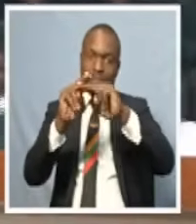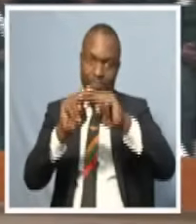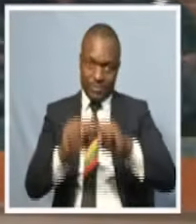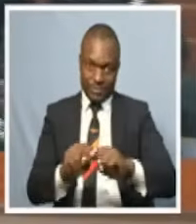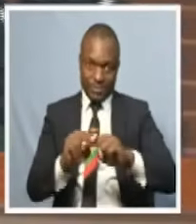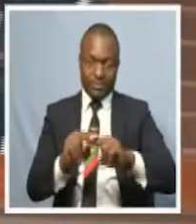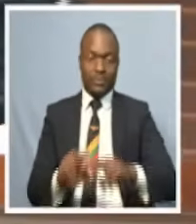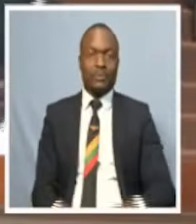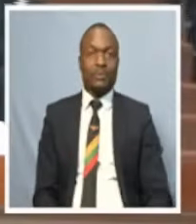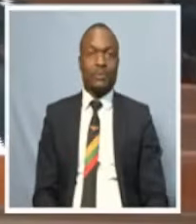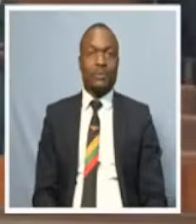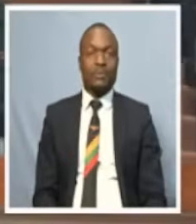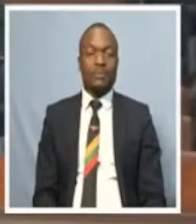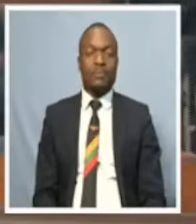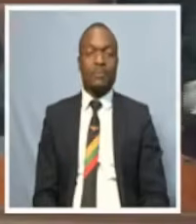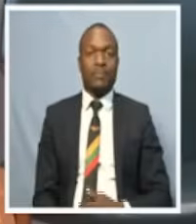seat.